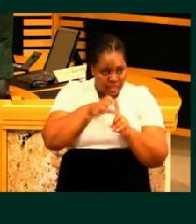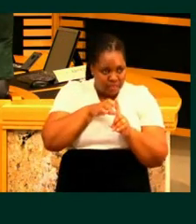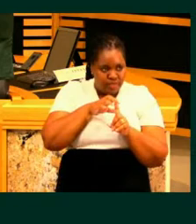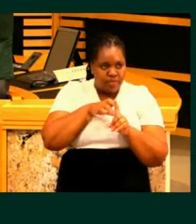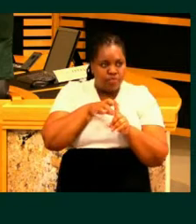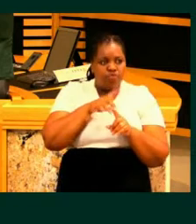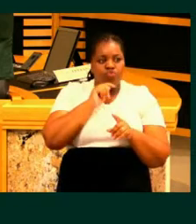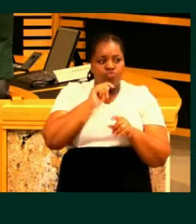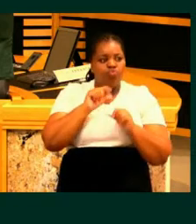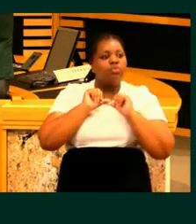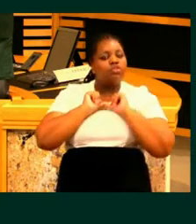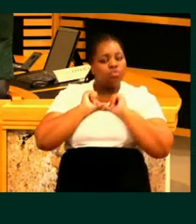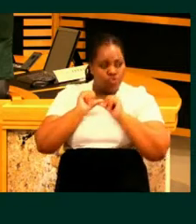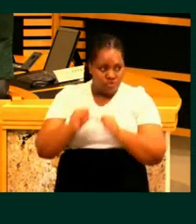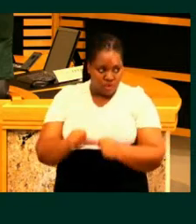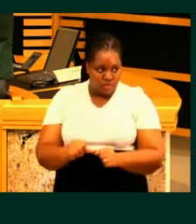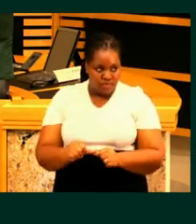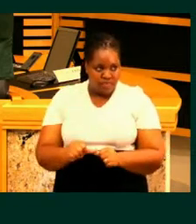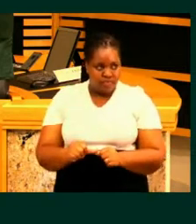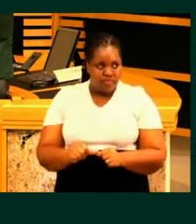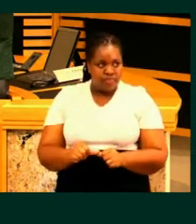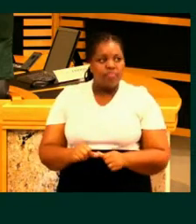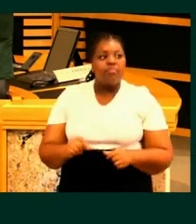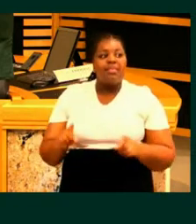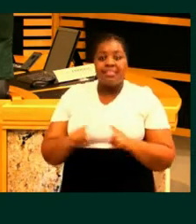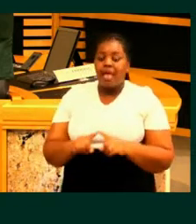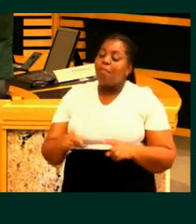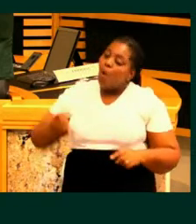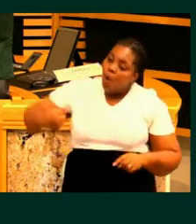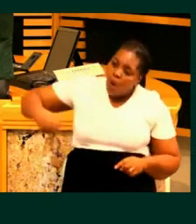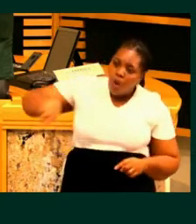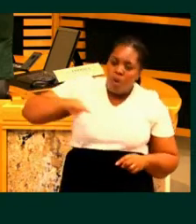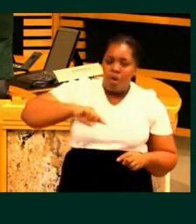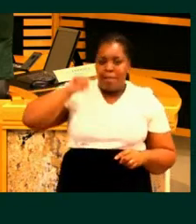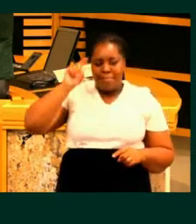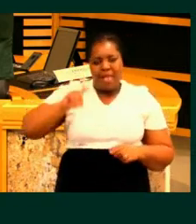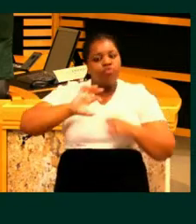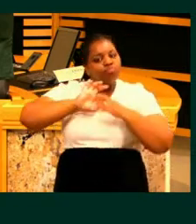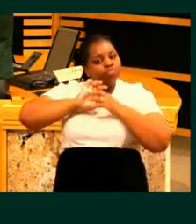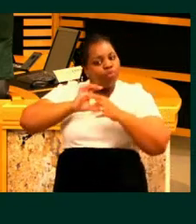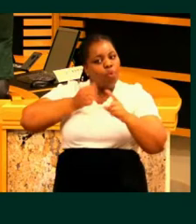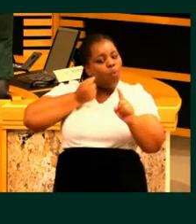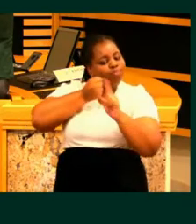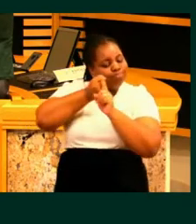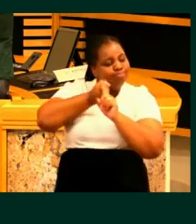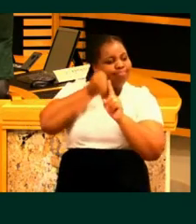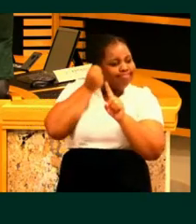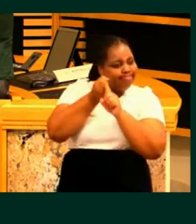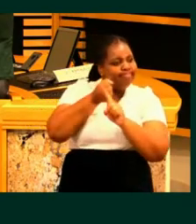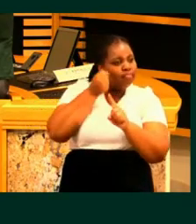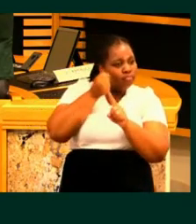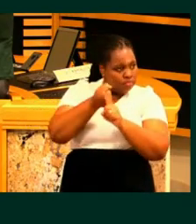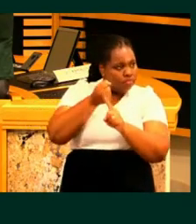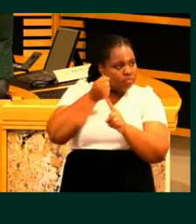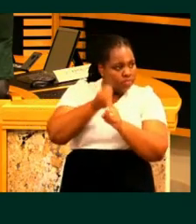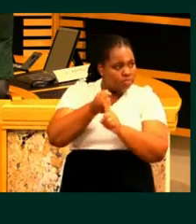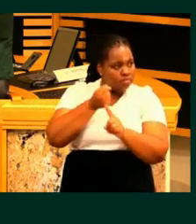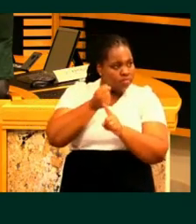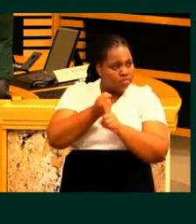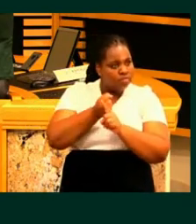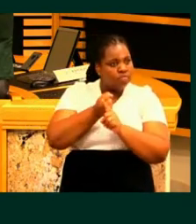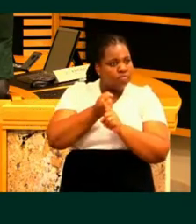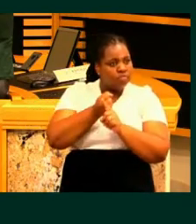is continuing that all of us we must be committed to fight tooth and nail in eradication of this